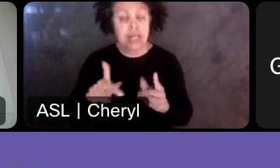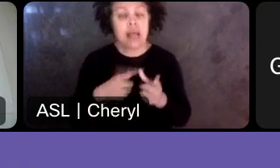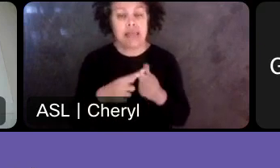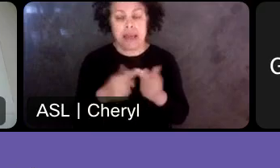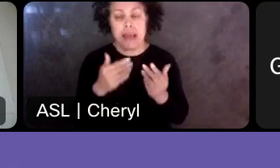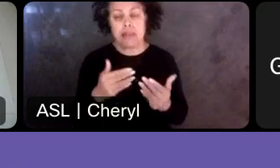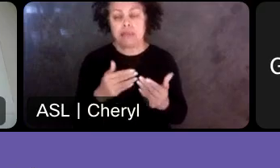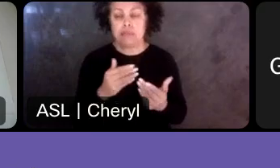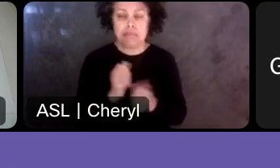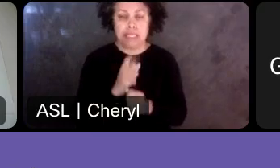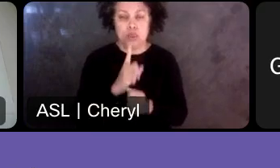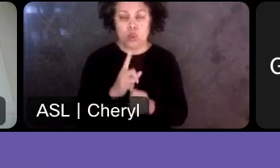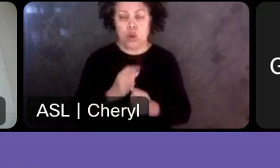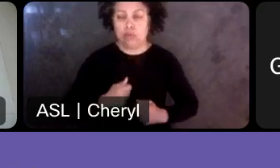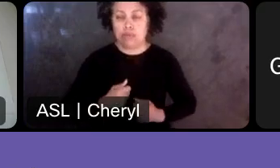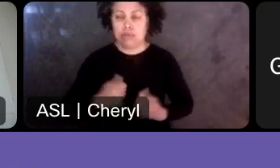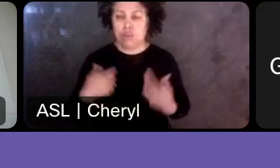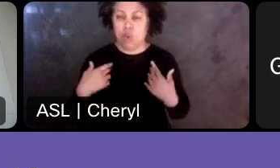survivor well-being.